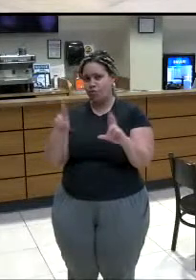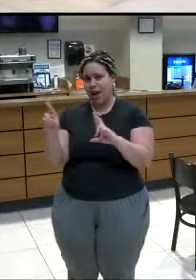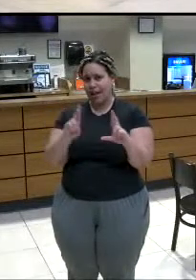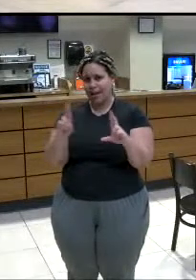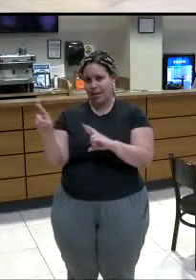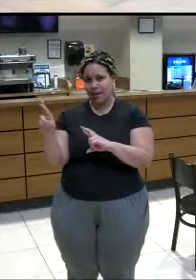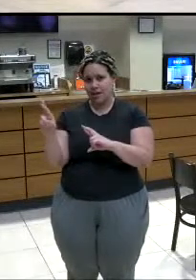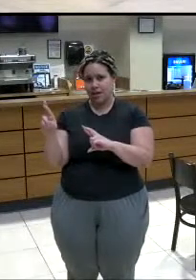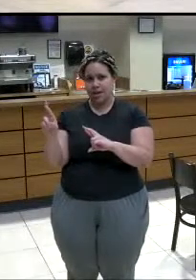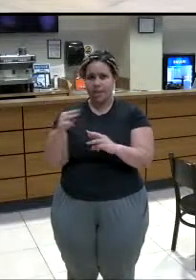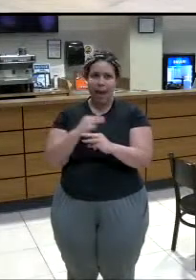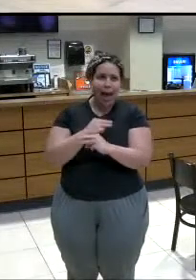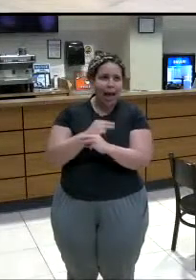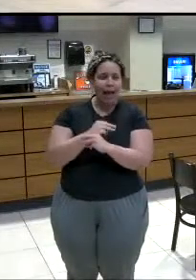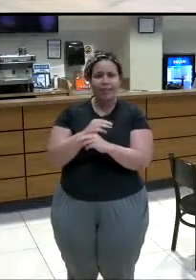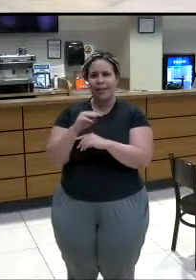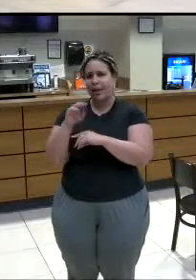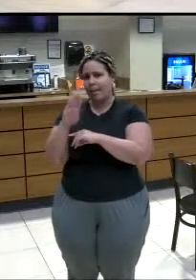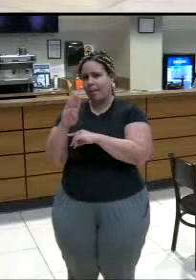MAP or Beacon